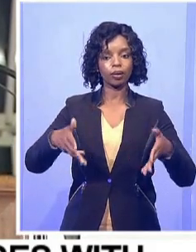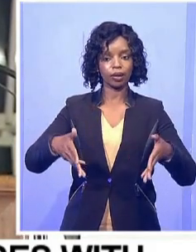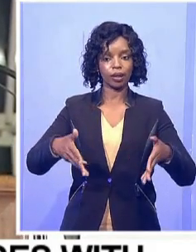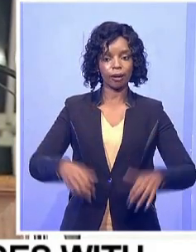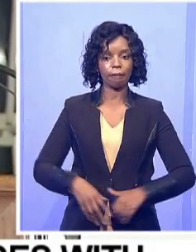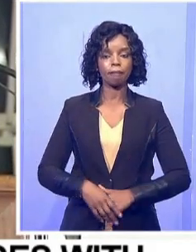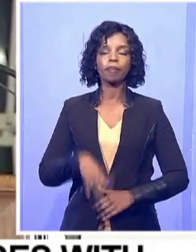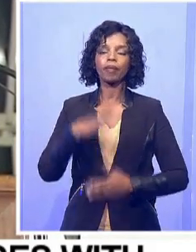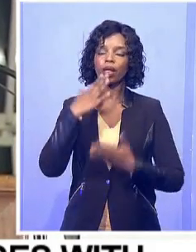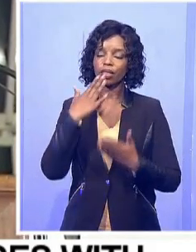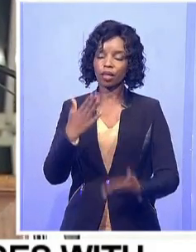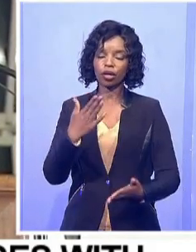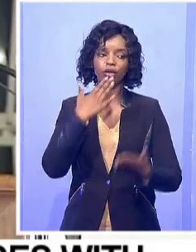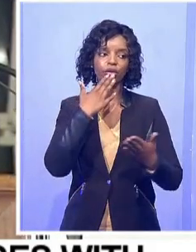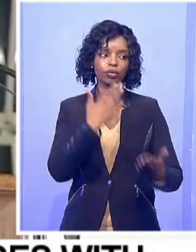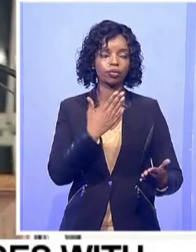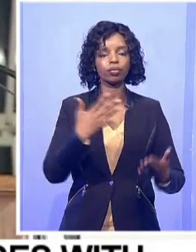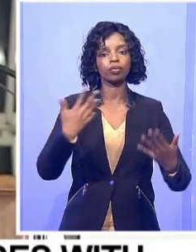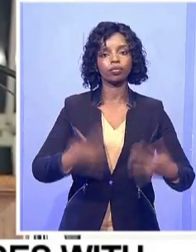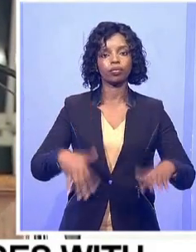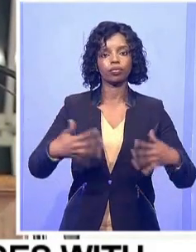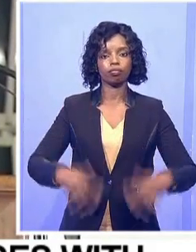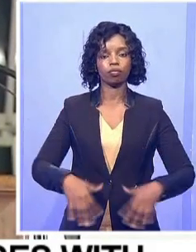thank you very much for joining us.